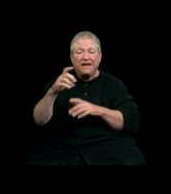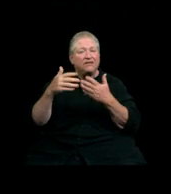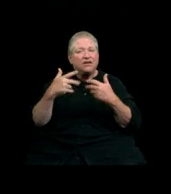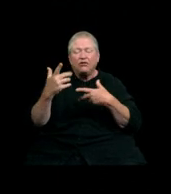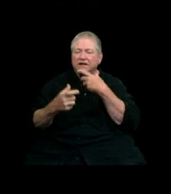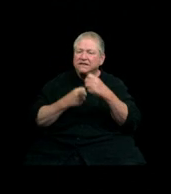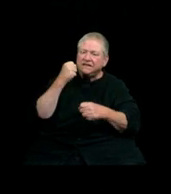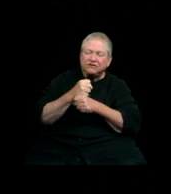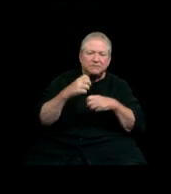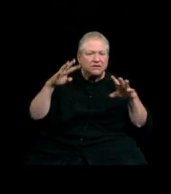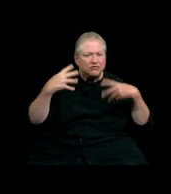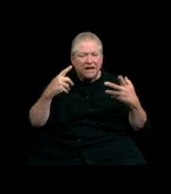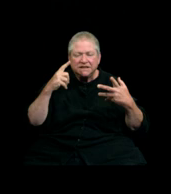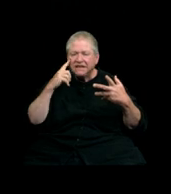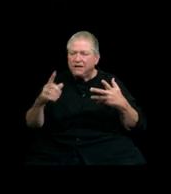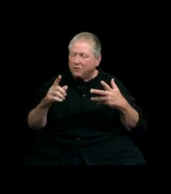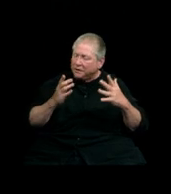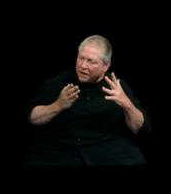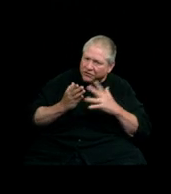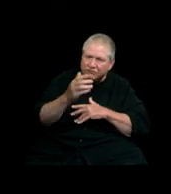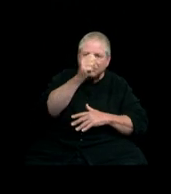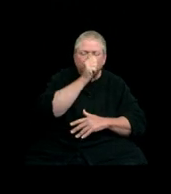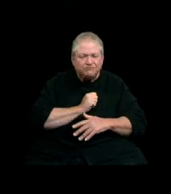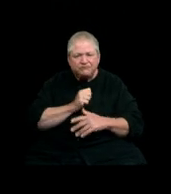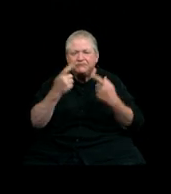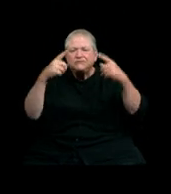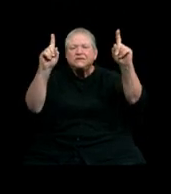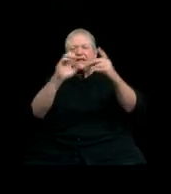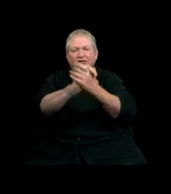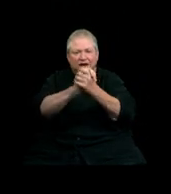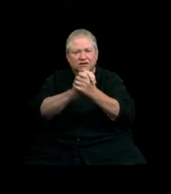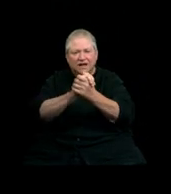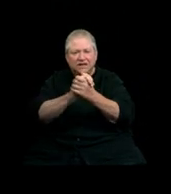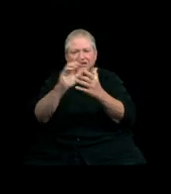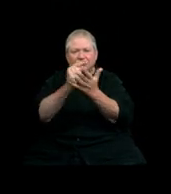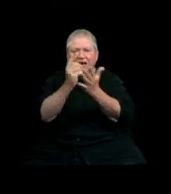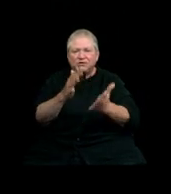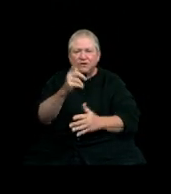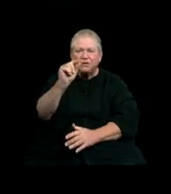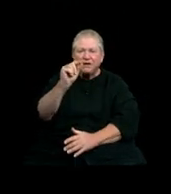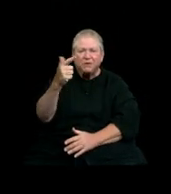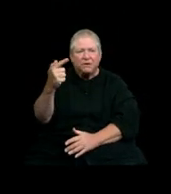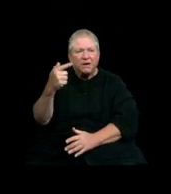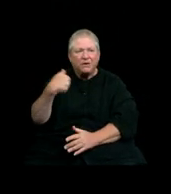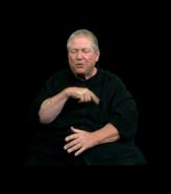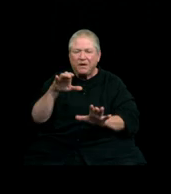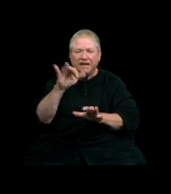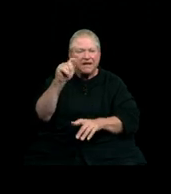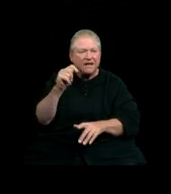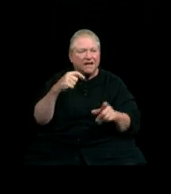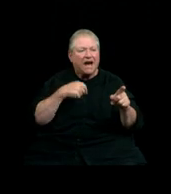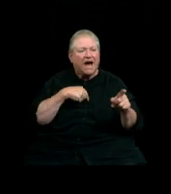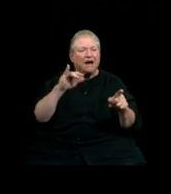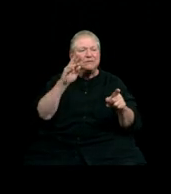we finally made it through. Congratulations, Western graduates of 2021. We did it! I'm Julia Sos